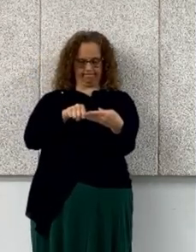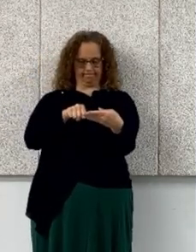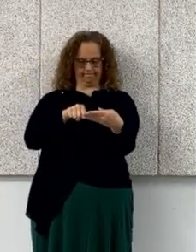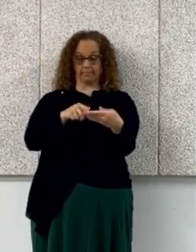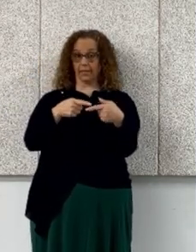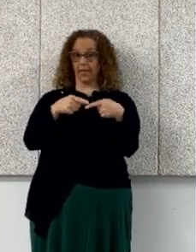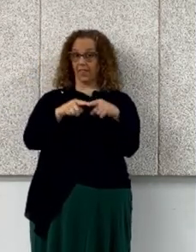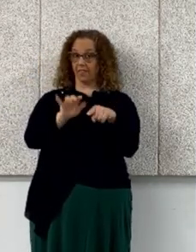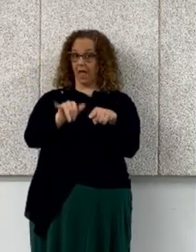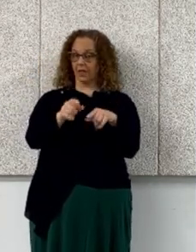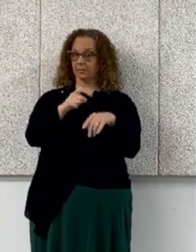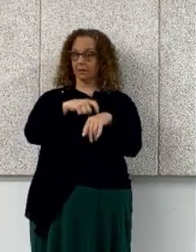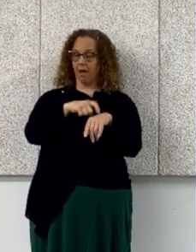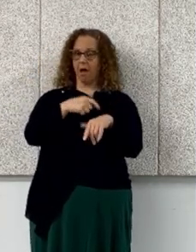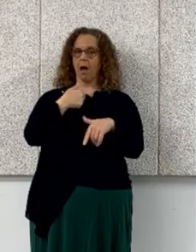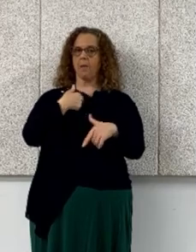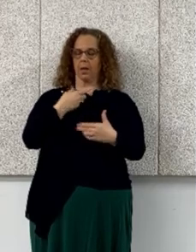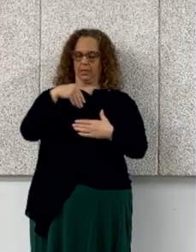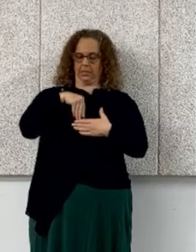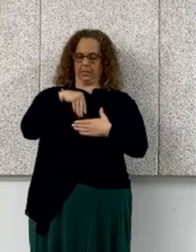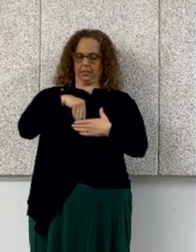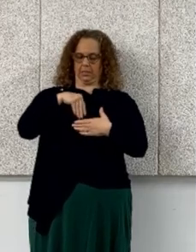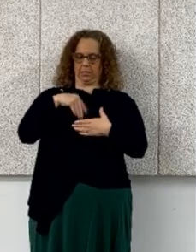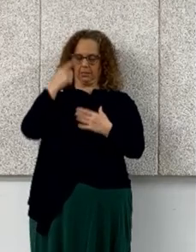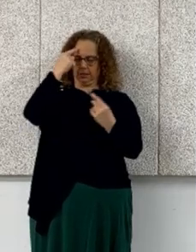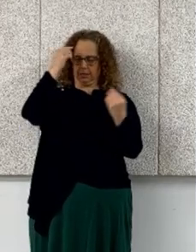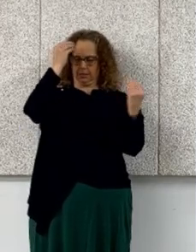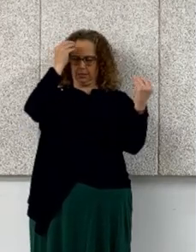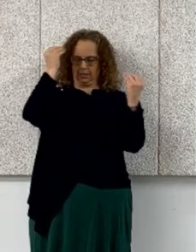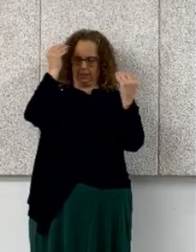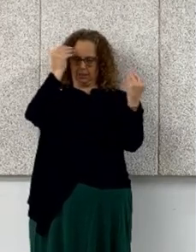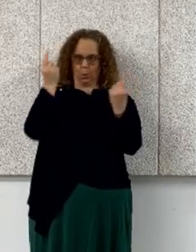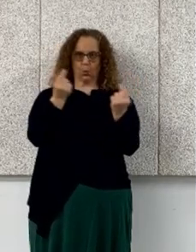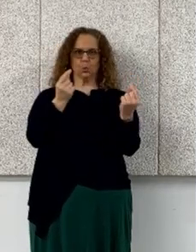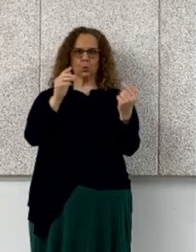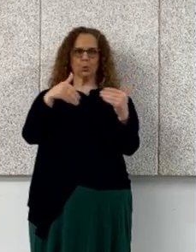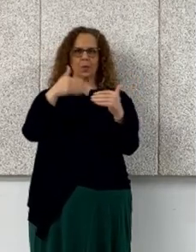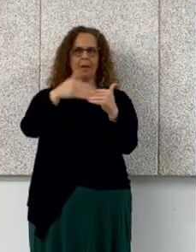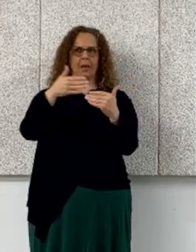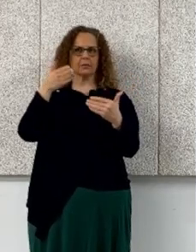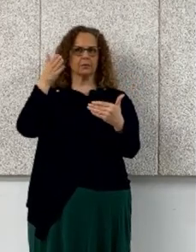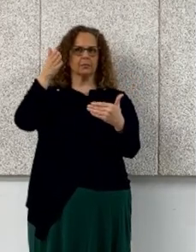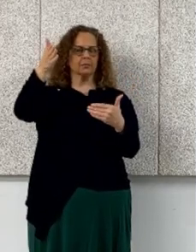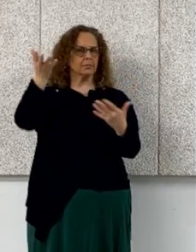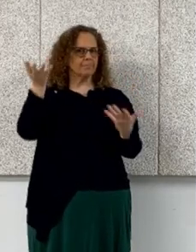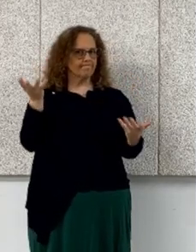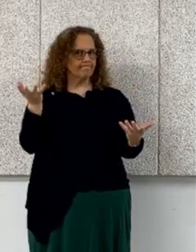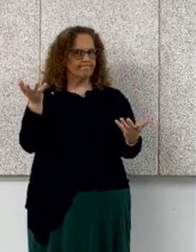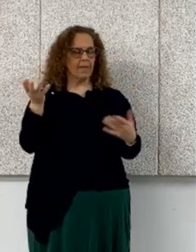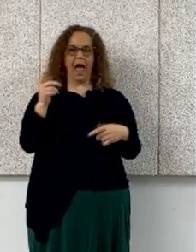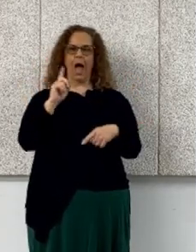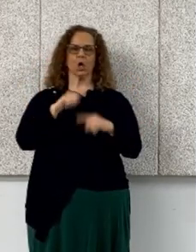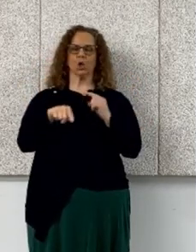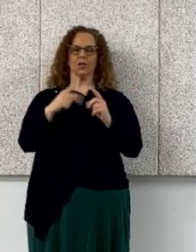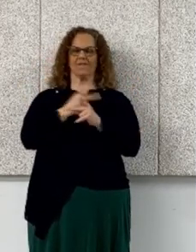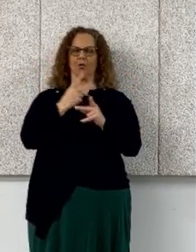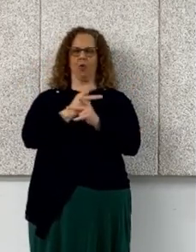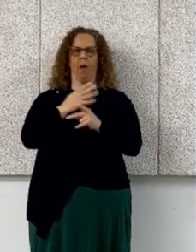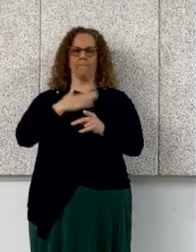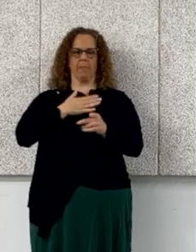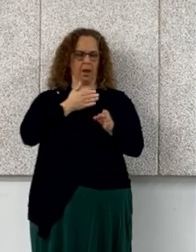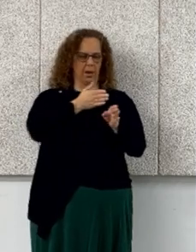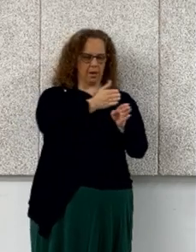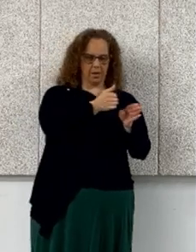I was having internal conversations about what I do next. Mm. And I could not make sense of my crazy career path. And